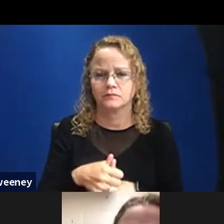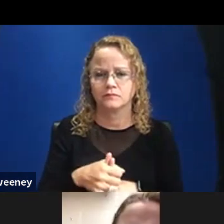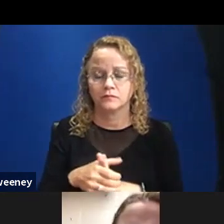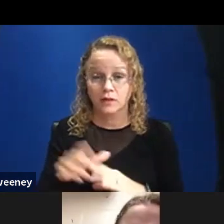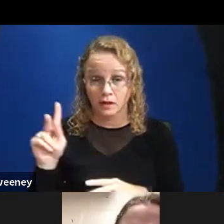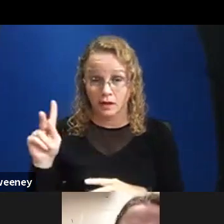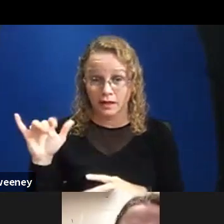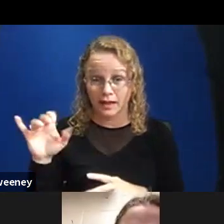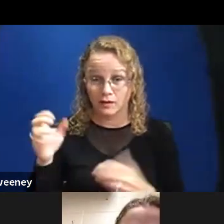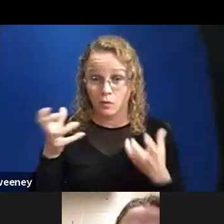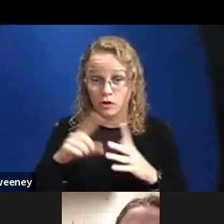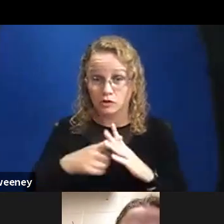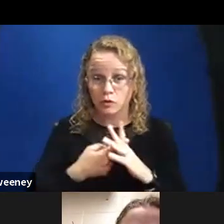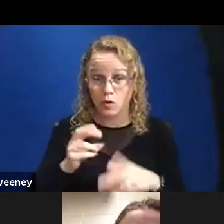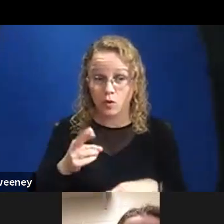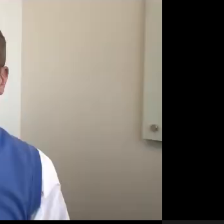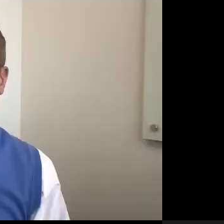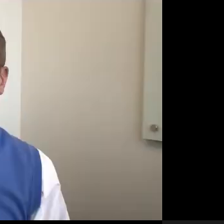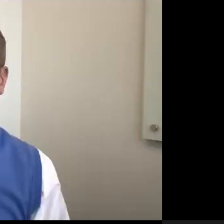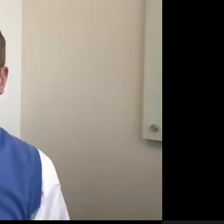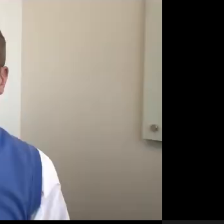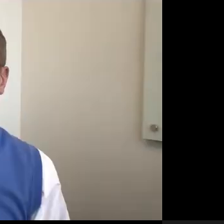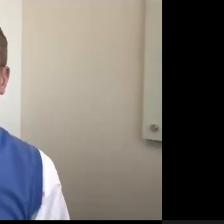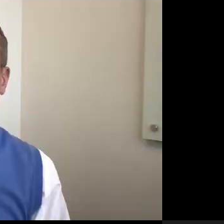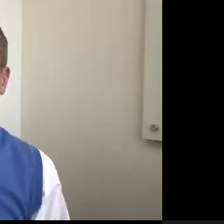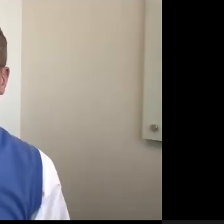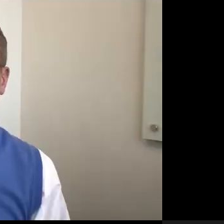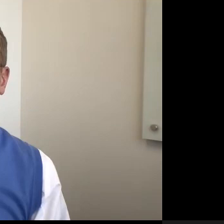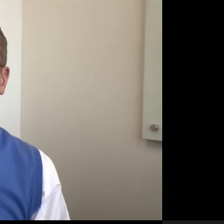Kyle, do you want to start, or do you want me to take a stab at that?